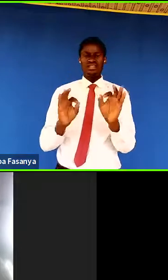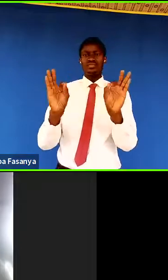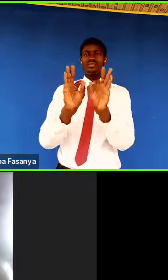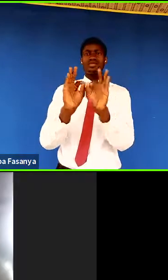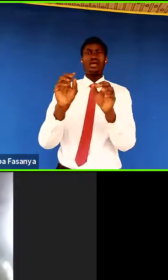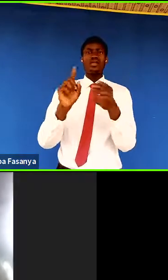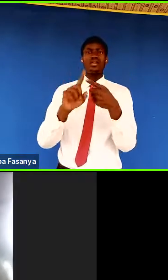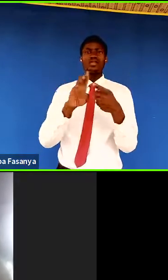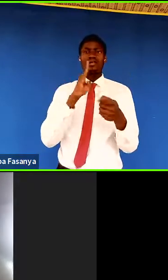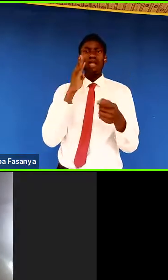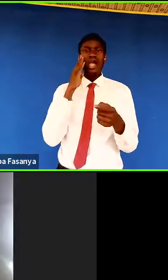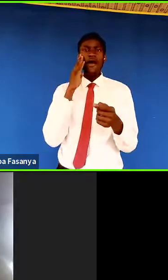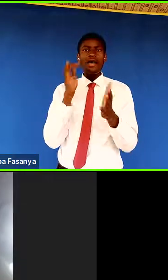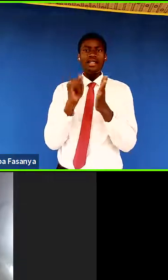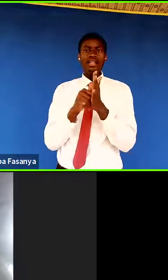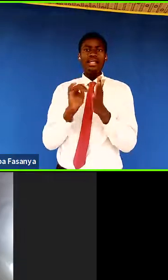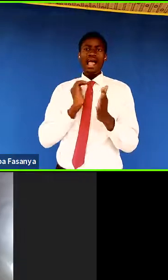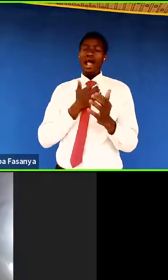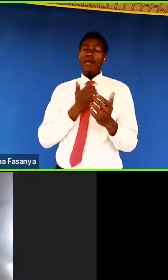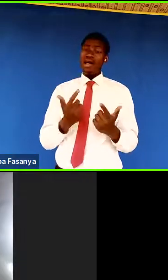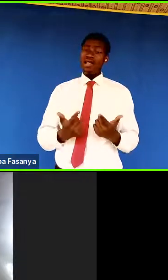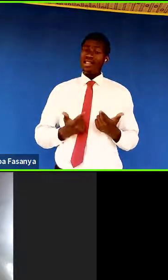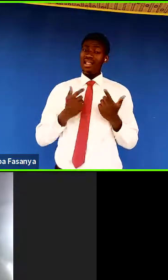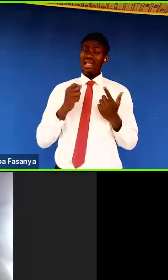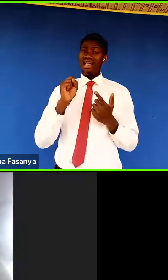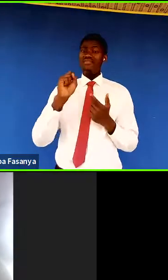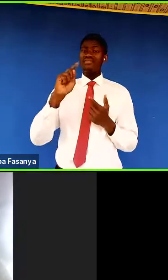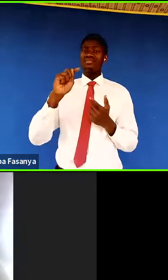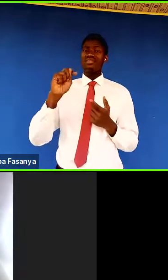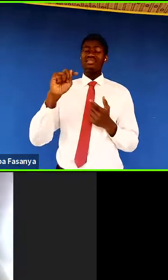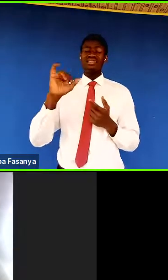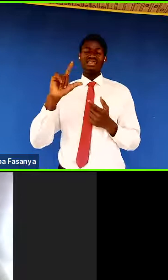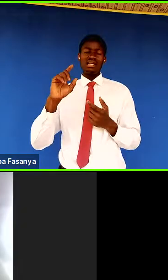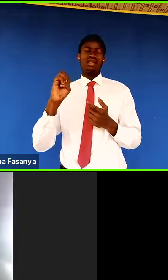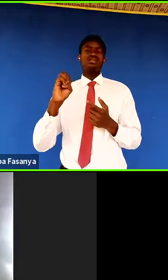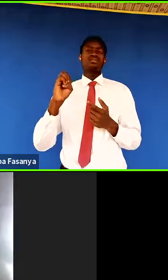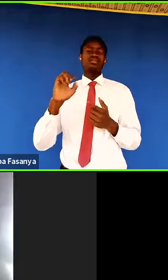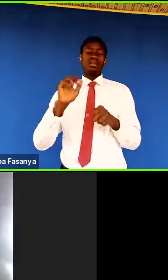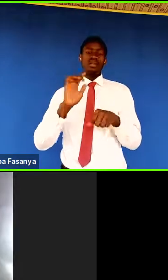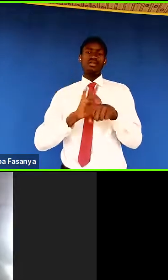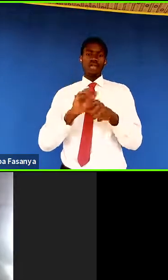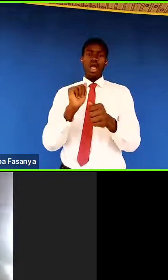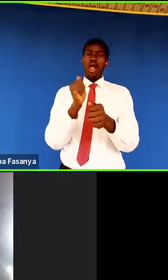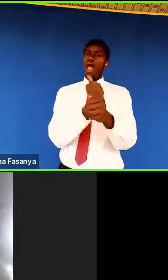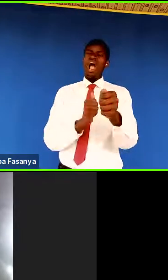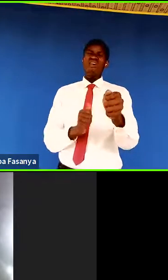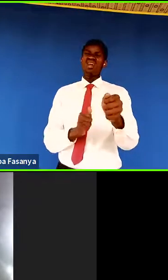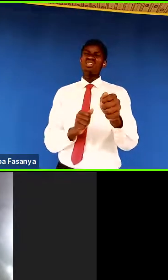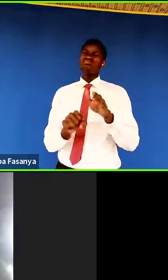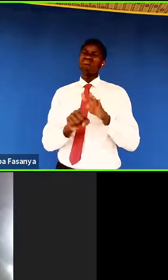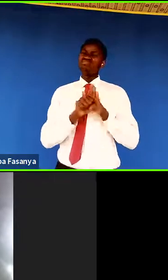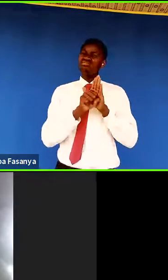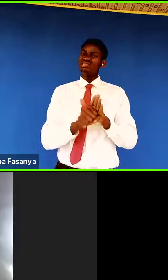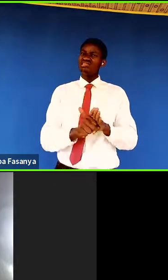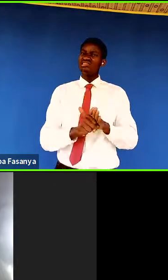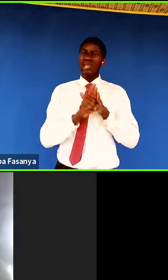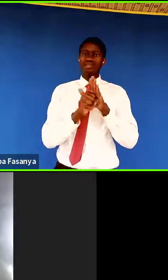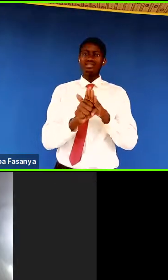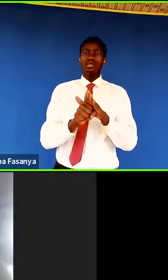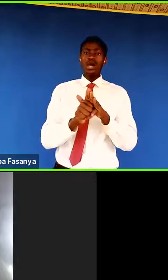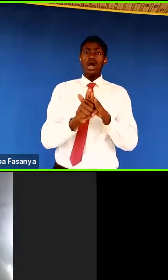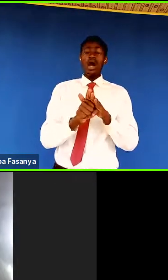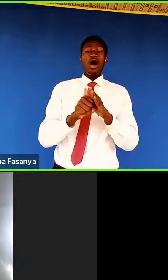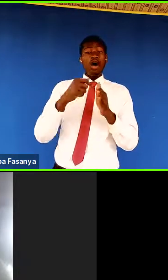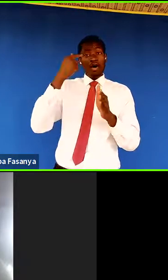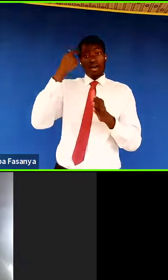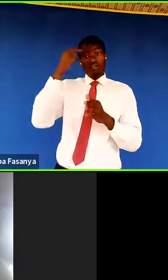our lifestyle too can affect. Avoid stress, okay? Avoid stress, okay? And then for men, we also advise, don't